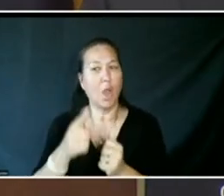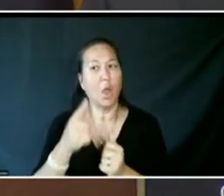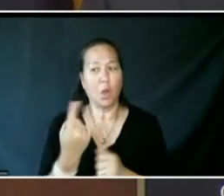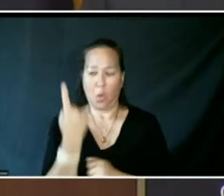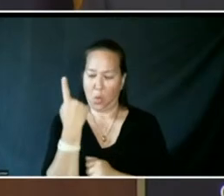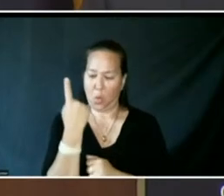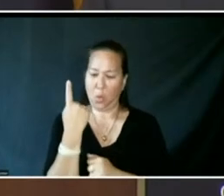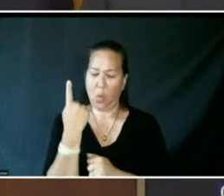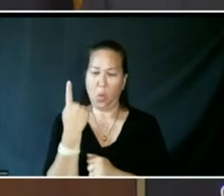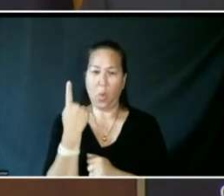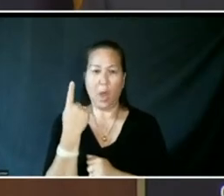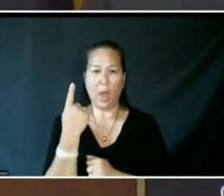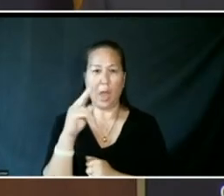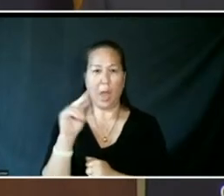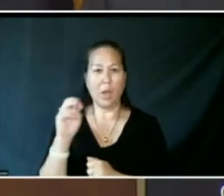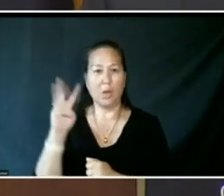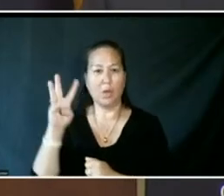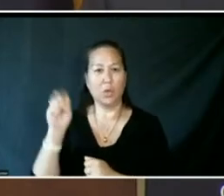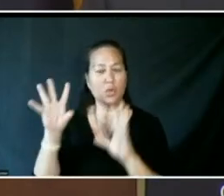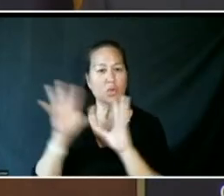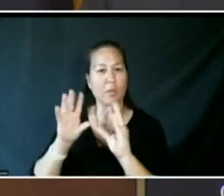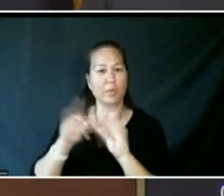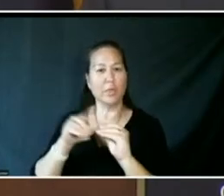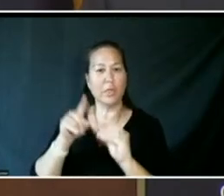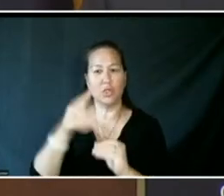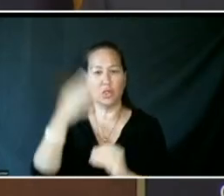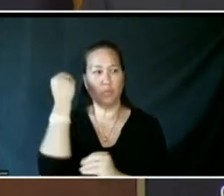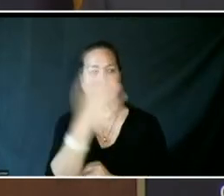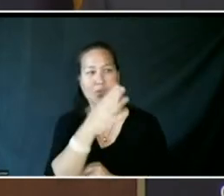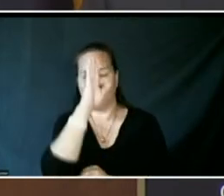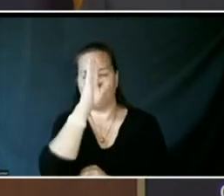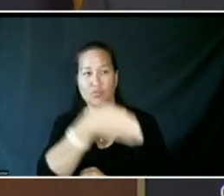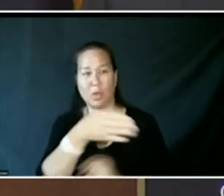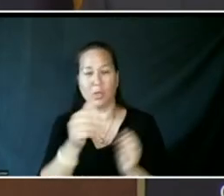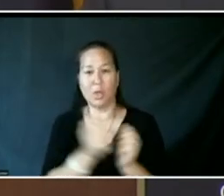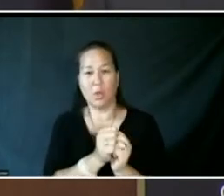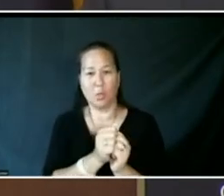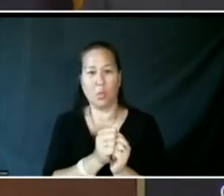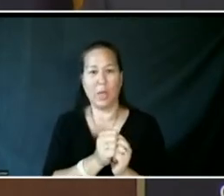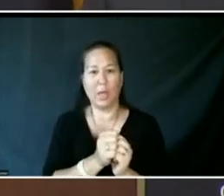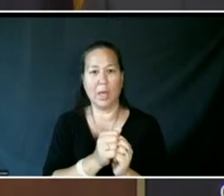some of your remarks directly to President Trump. Let's take a look at what you said that day.